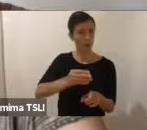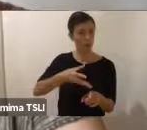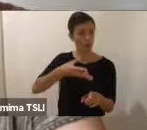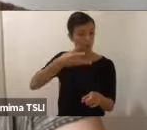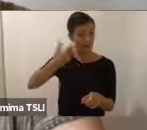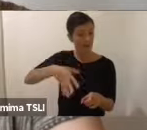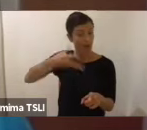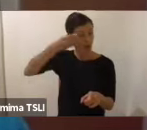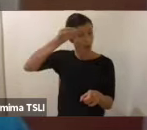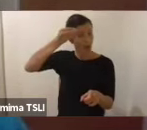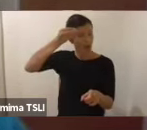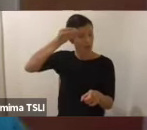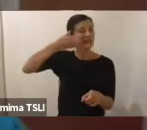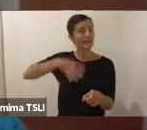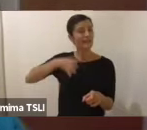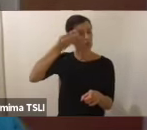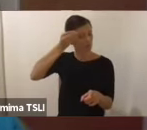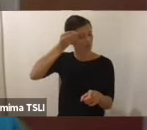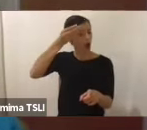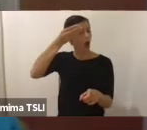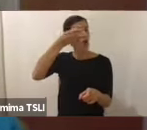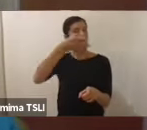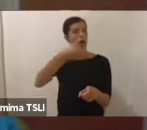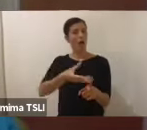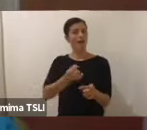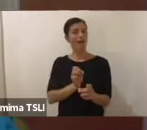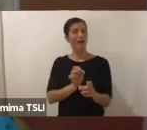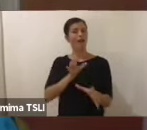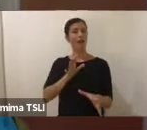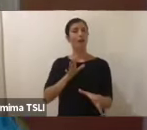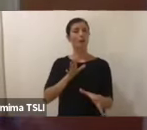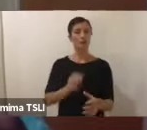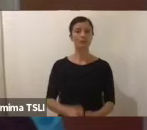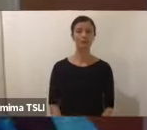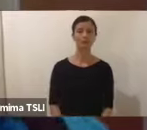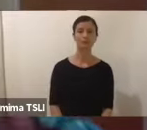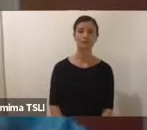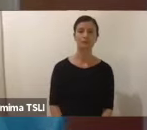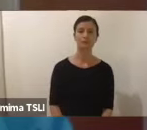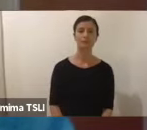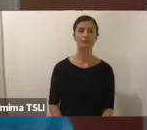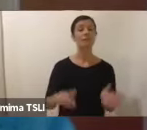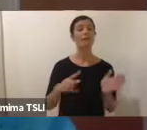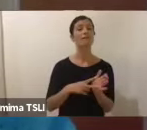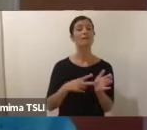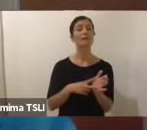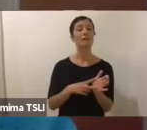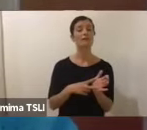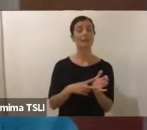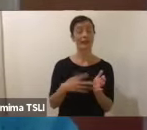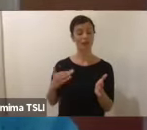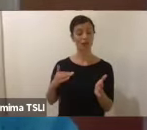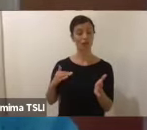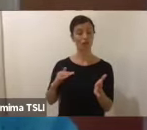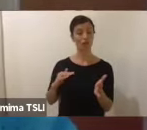thank you so um coming to the closing part i'm going to ask the panelists